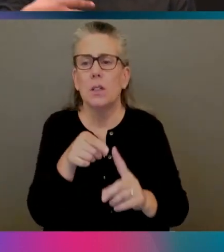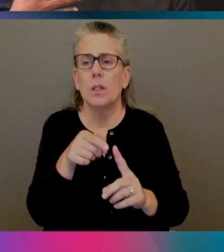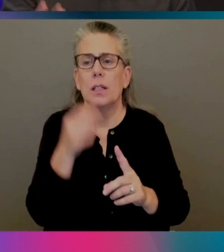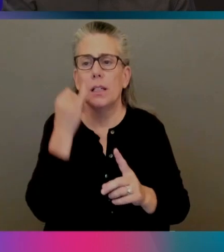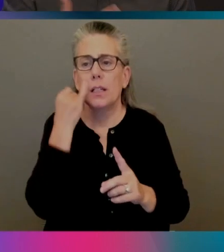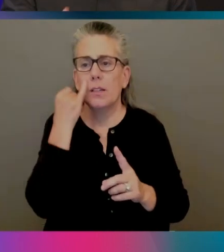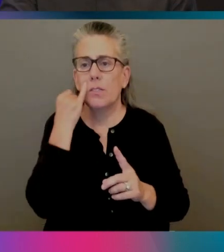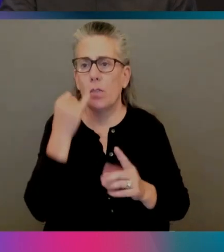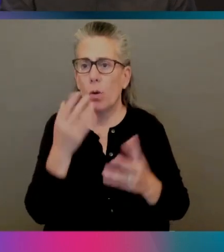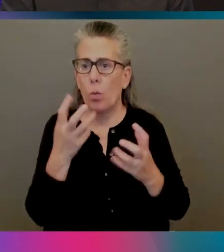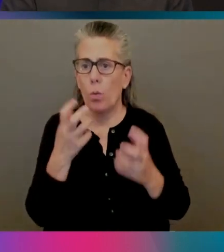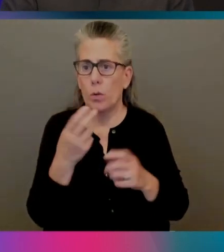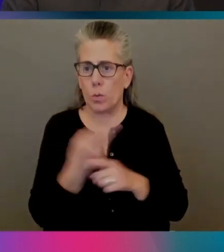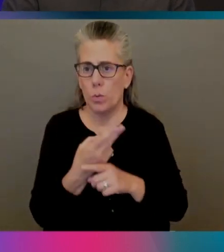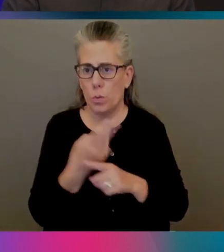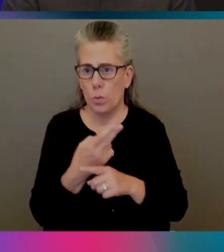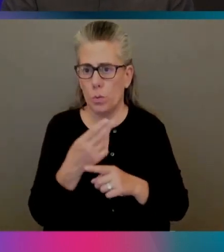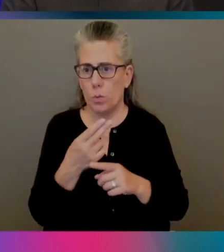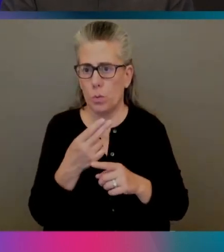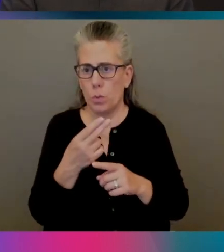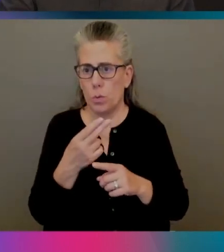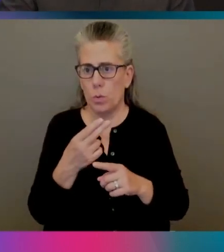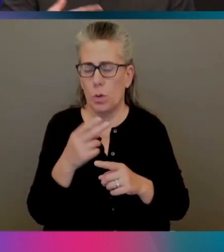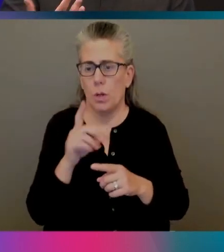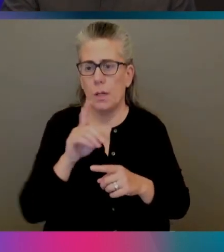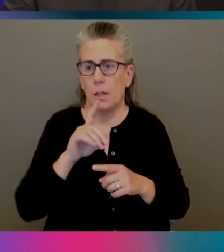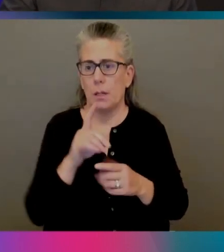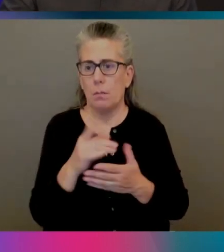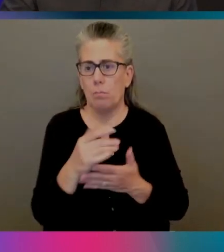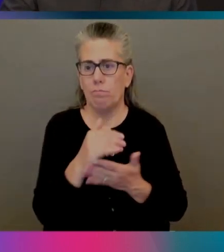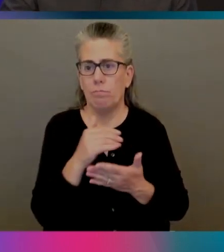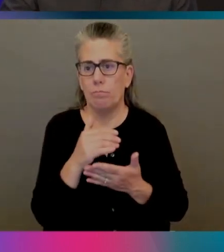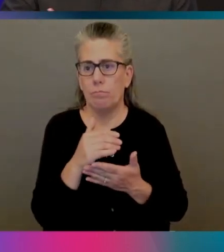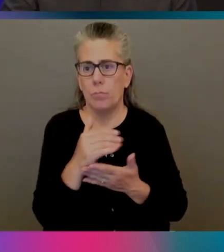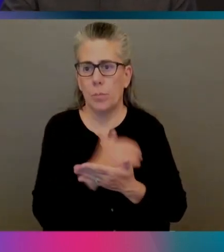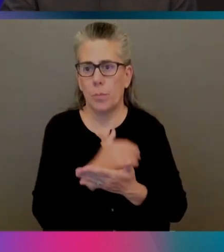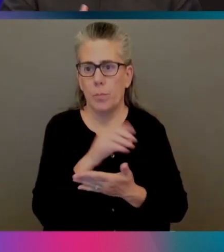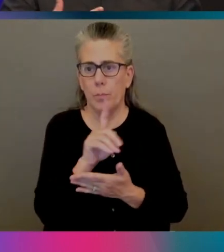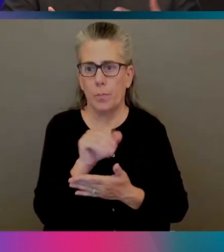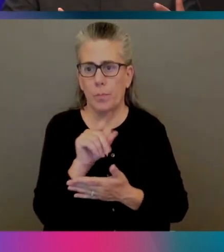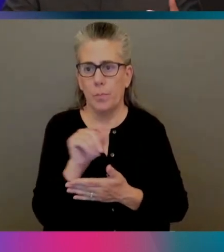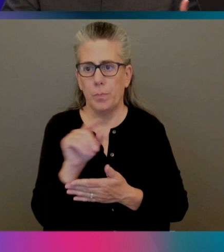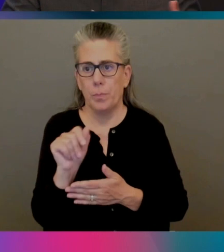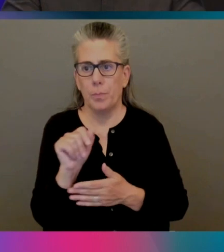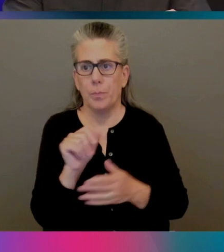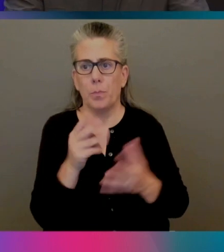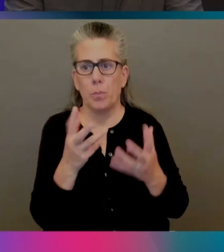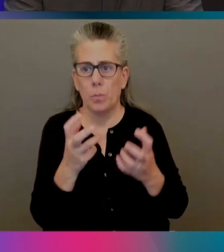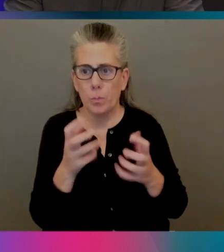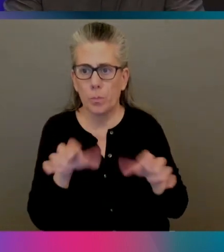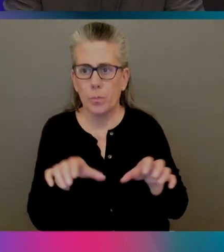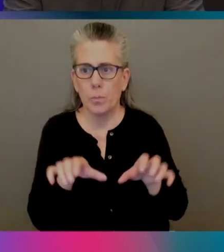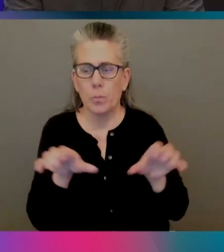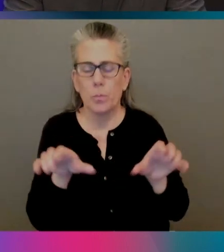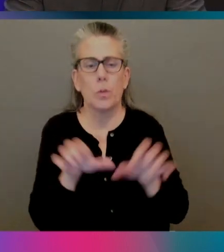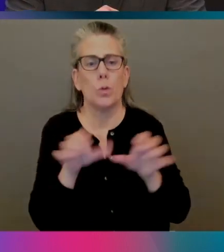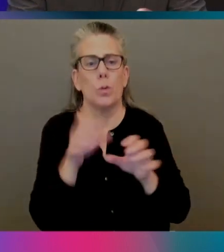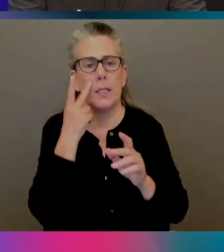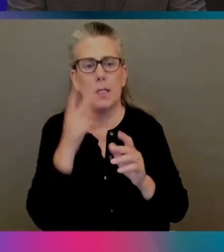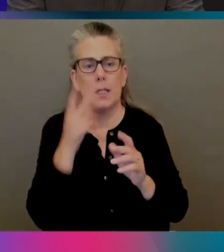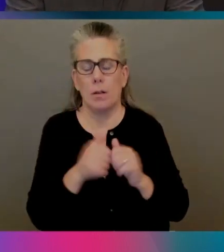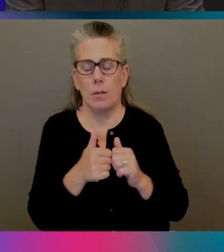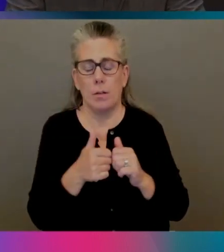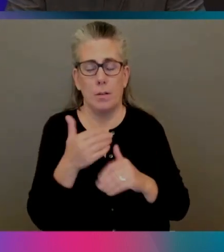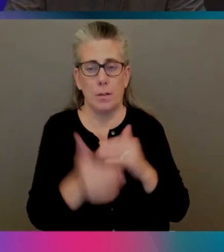Which is like very common thing to do. parse some JSON. We'll parse the JSON, we'll convert it into CSV, and see how it goes. So once again,